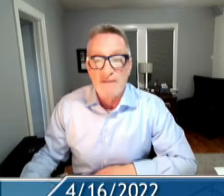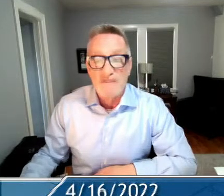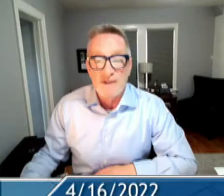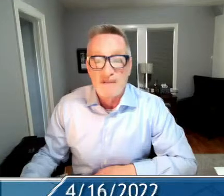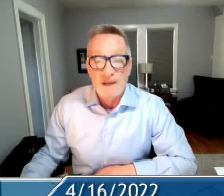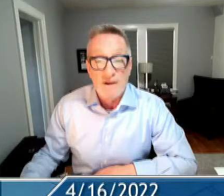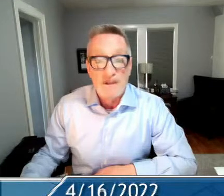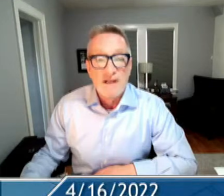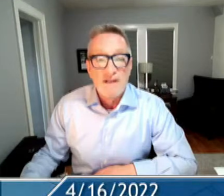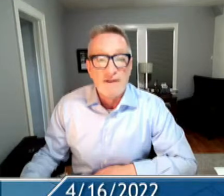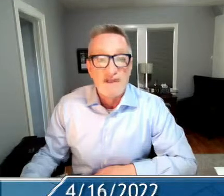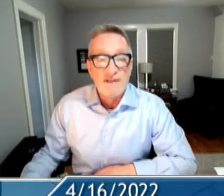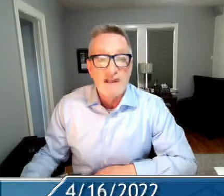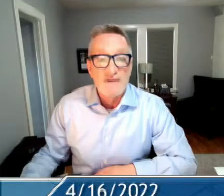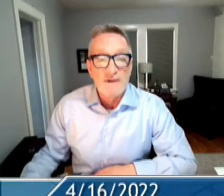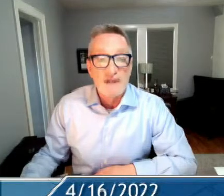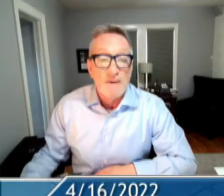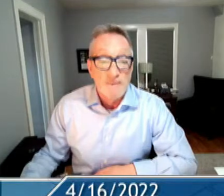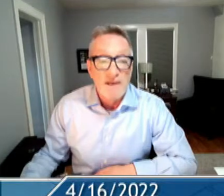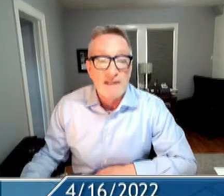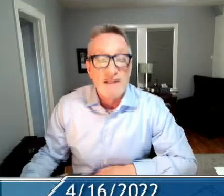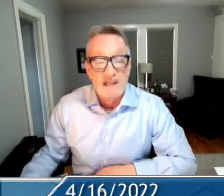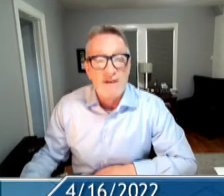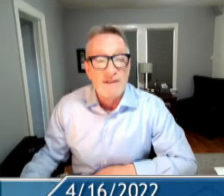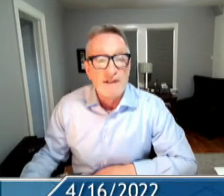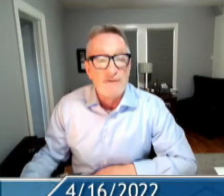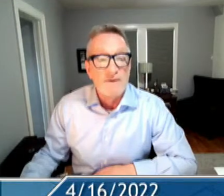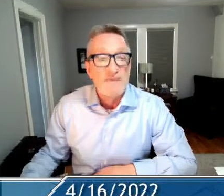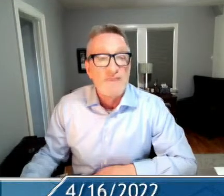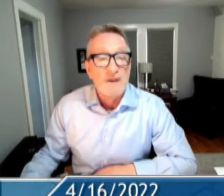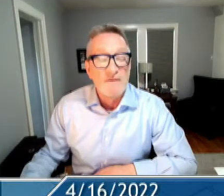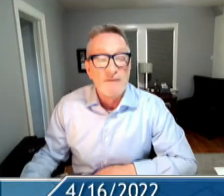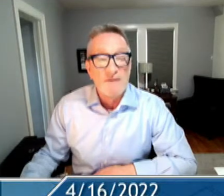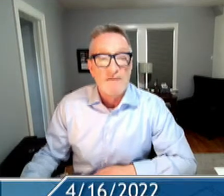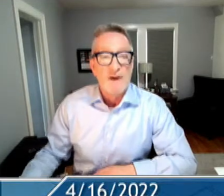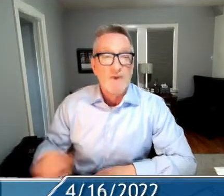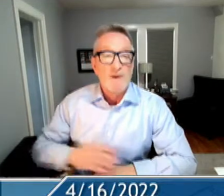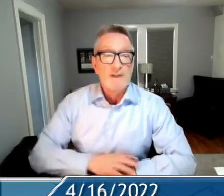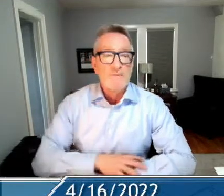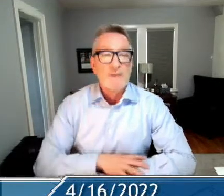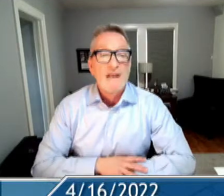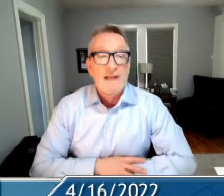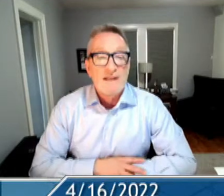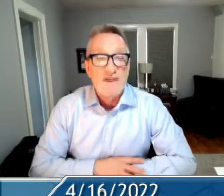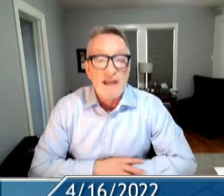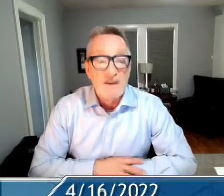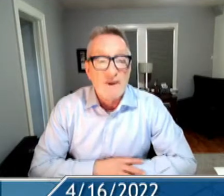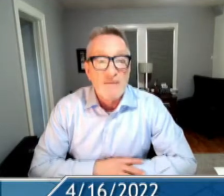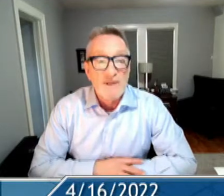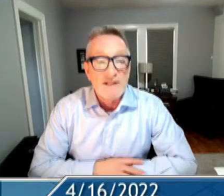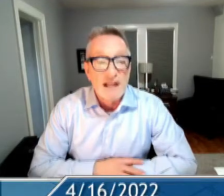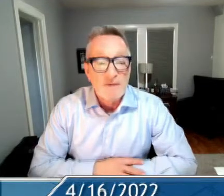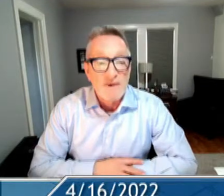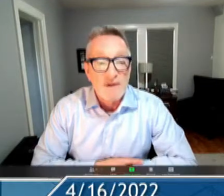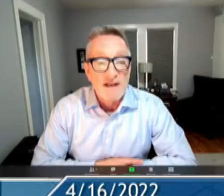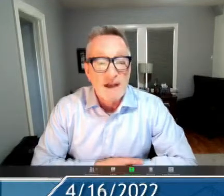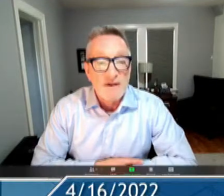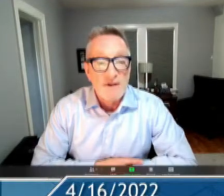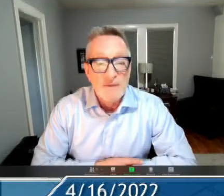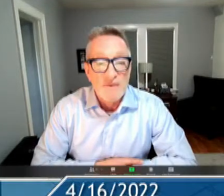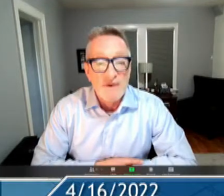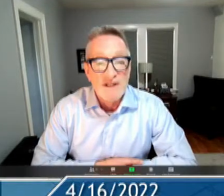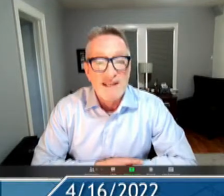that have just failed. So this is an effort that we must continue to see through, and we have great momentum. So thank you for coming to the table. I